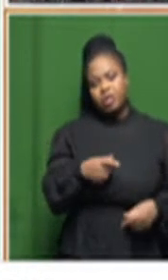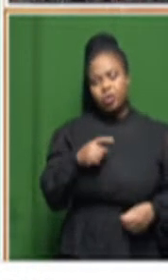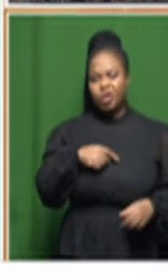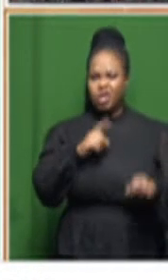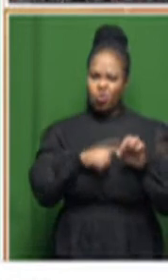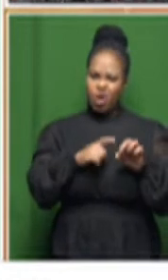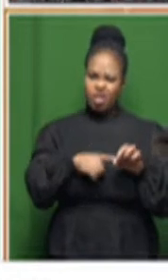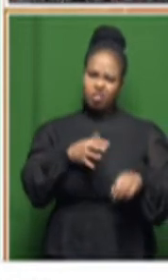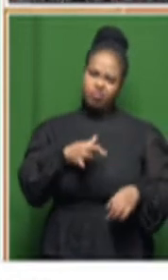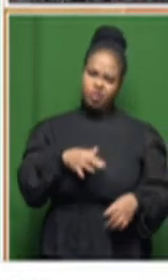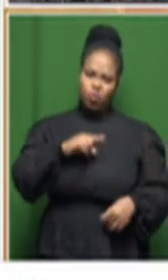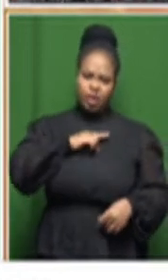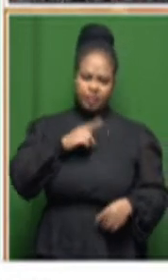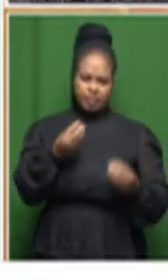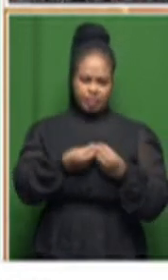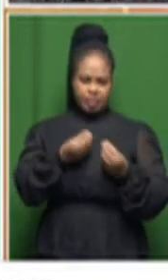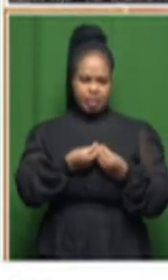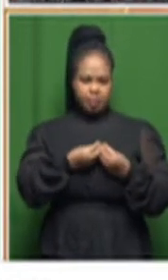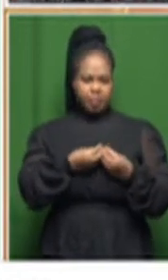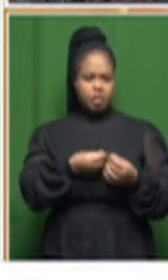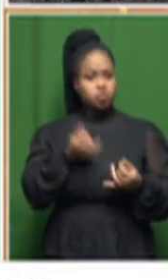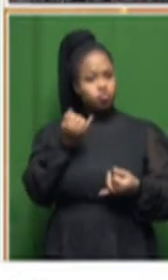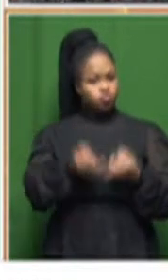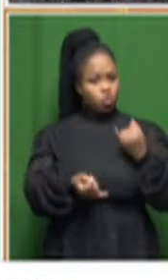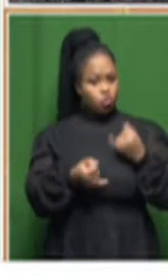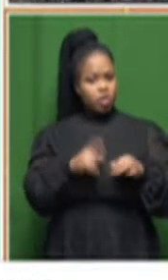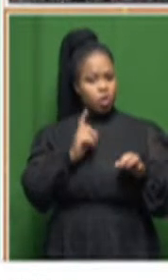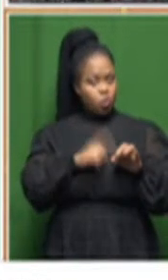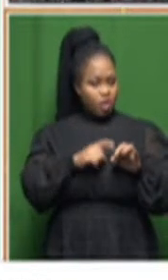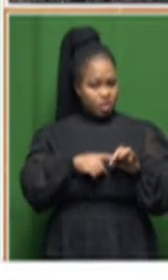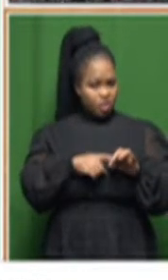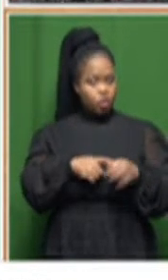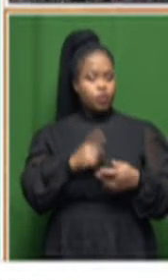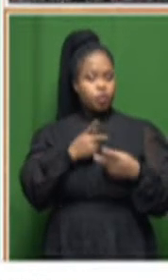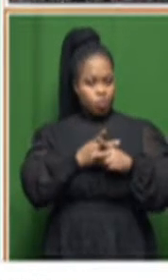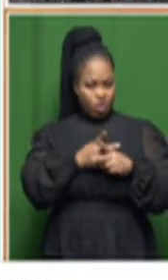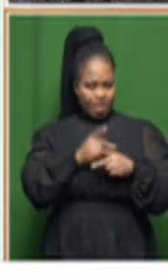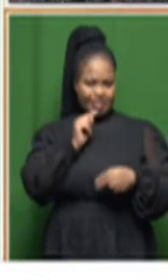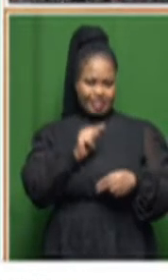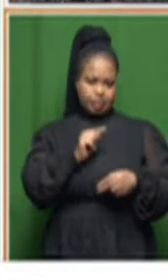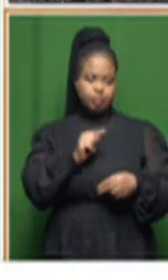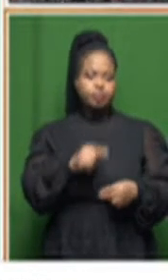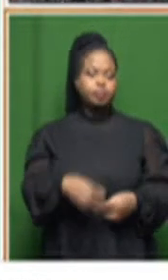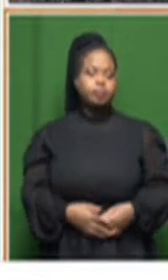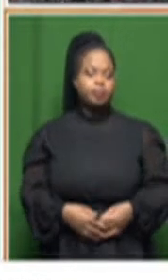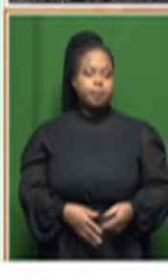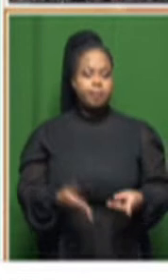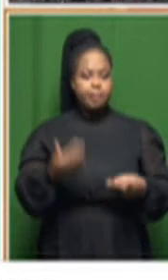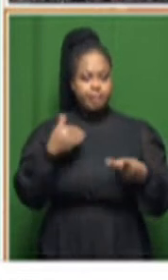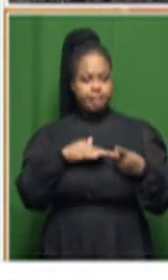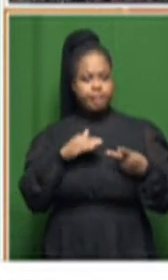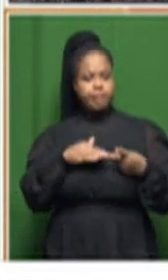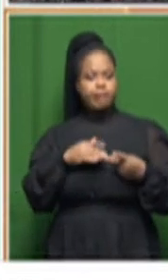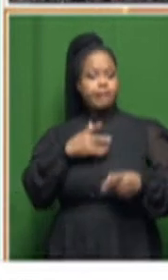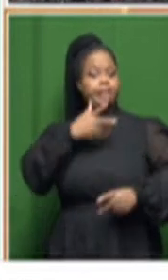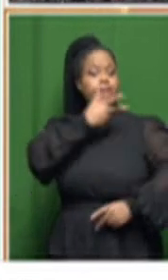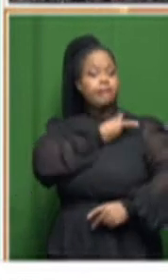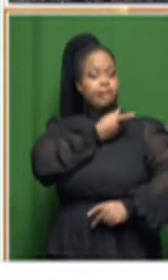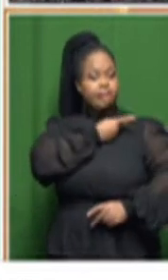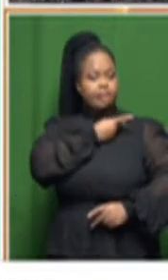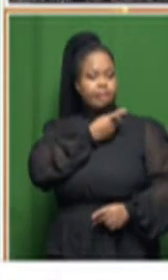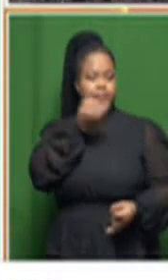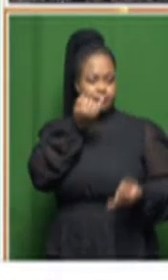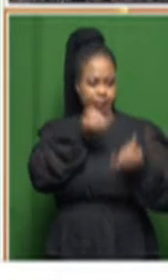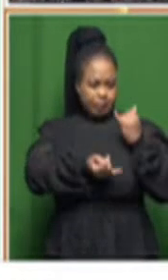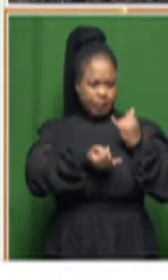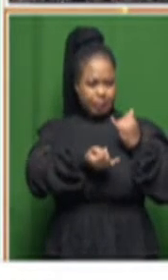in other words, if there's something wrong with the quality of the product itself. Then there's also immunization,